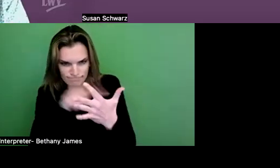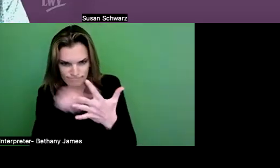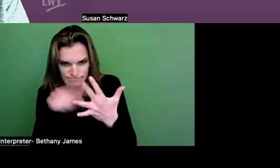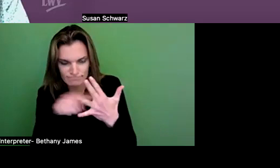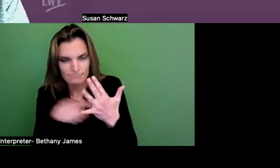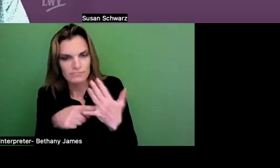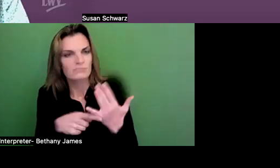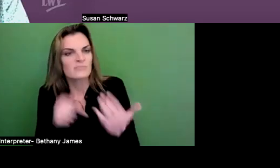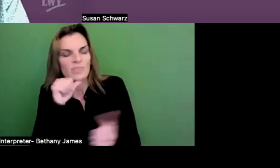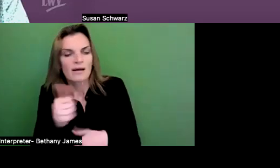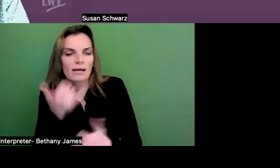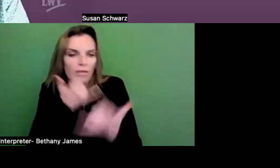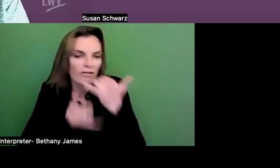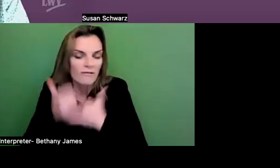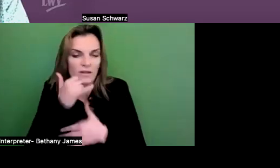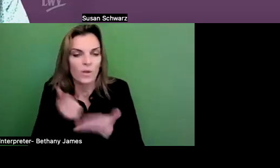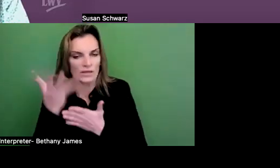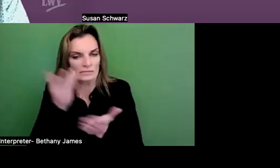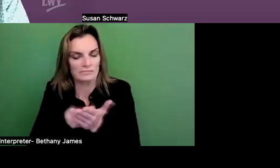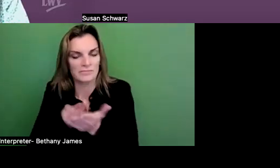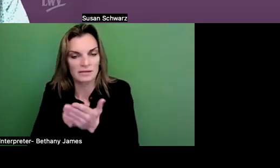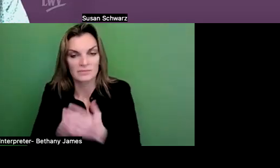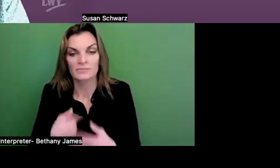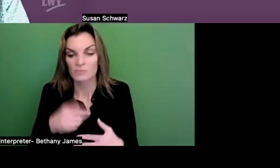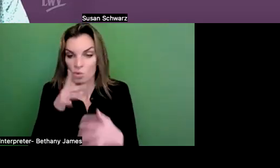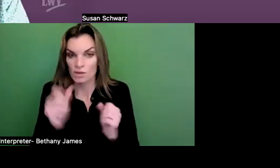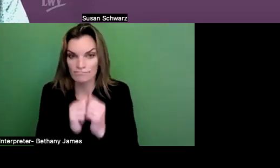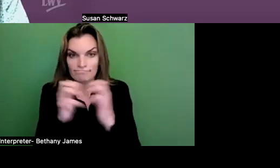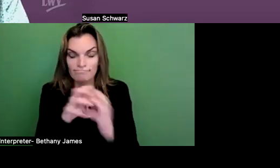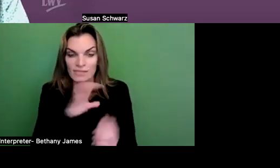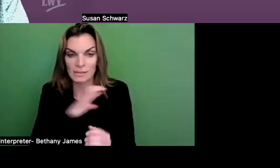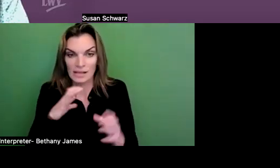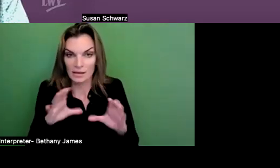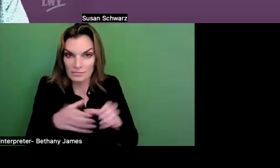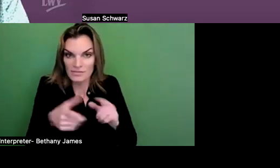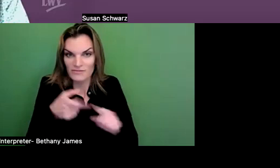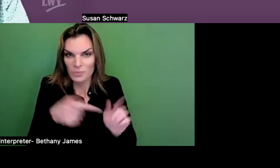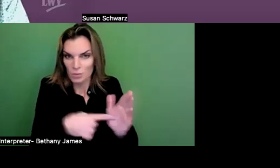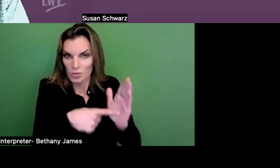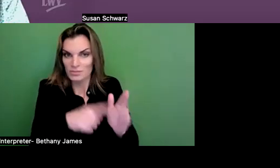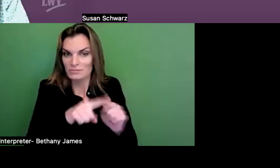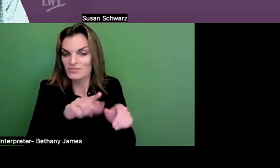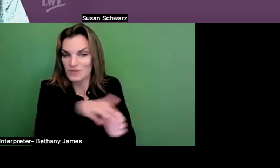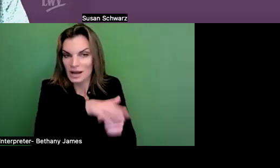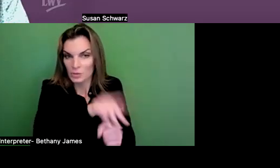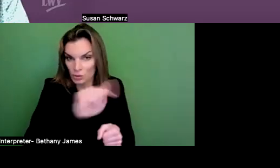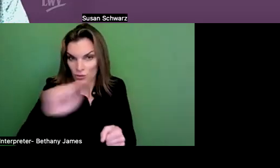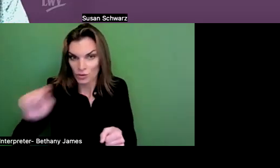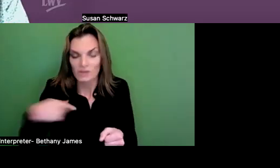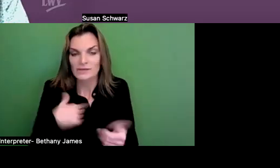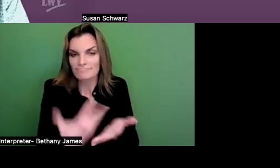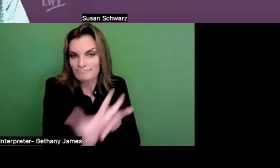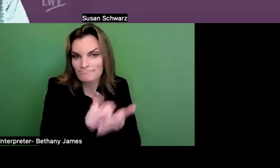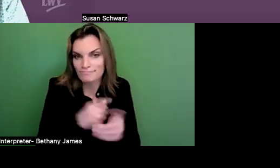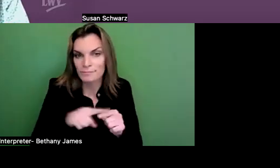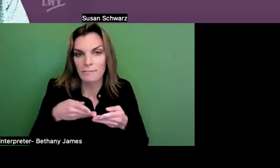costly overruns. I will create a committee of representatives from each neighborhood to collect public comment, complaints,